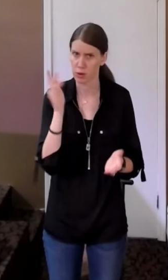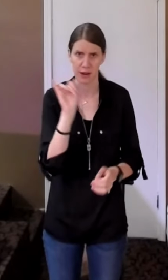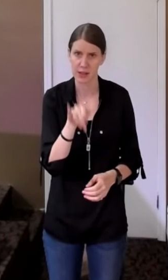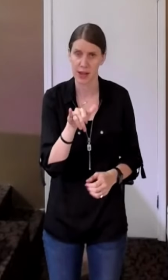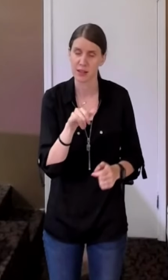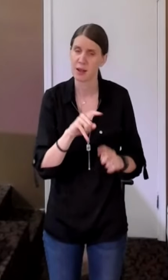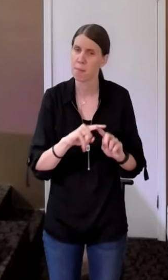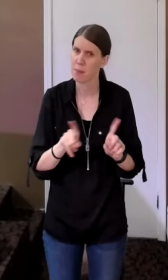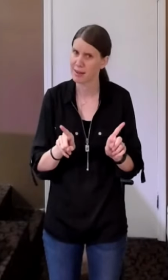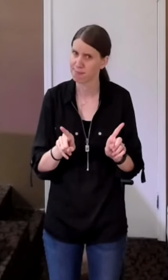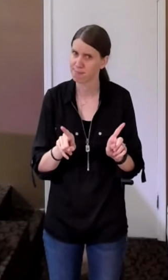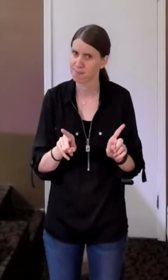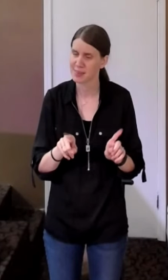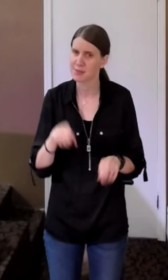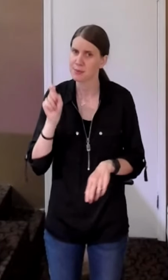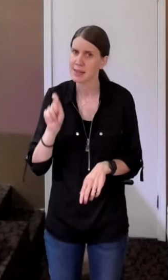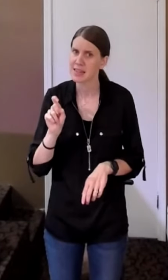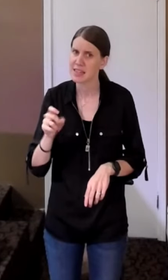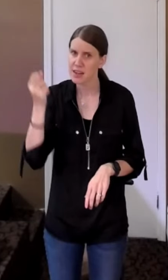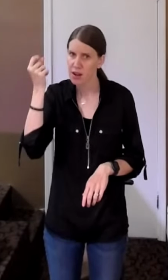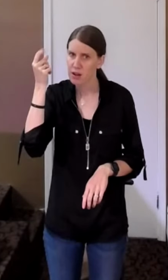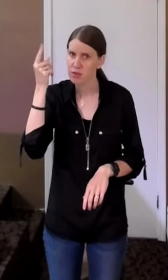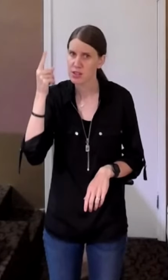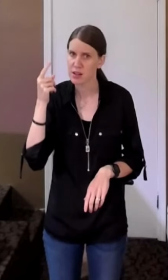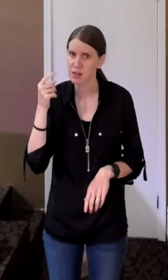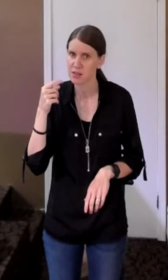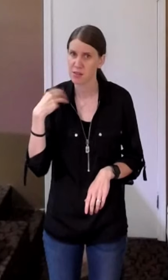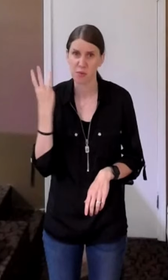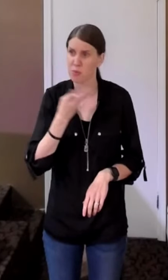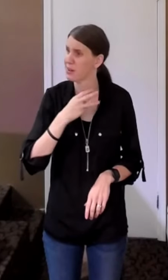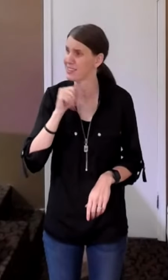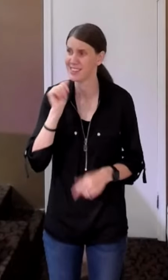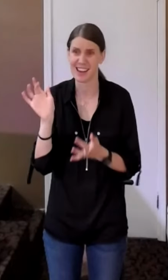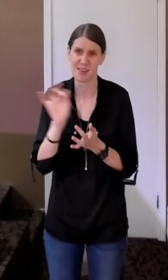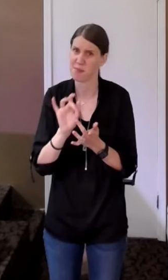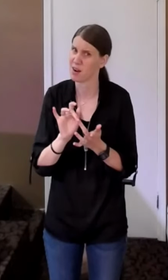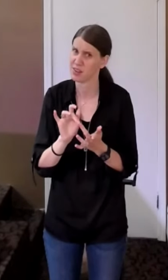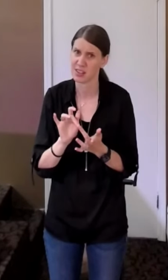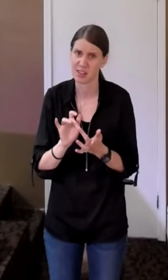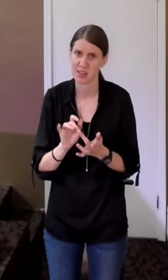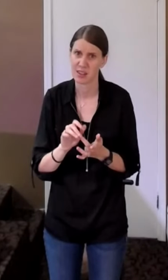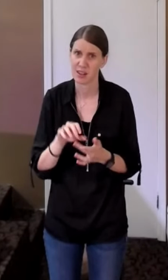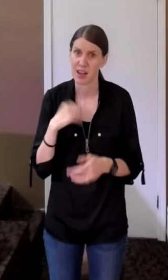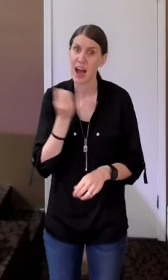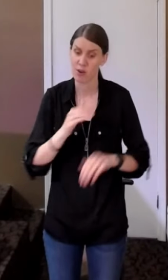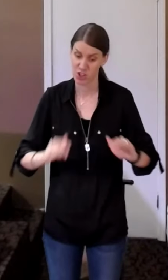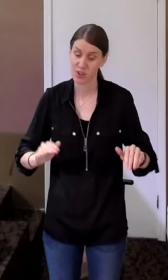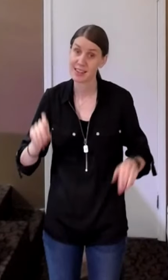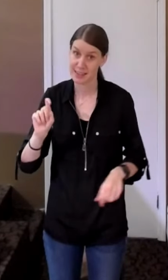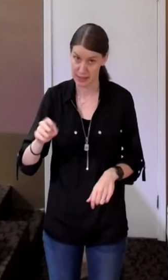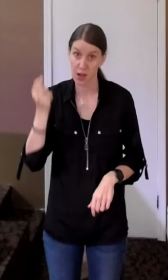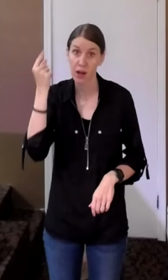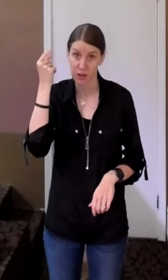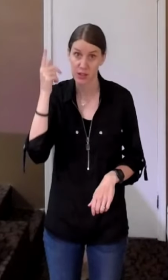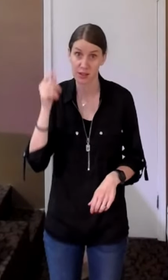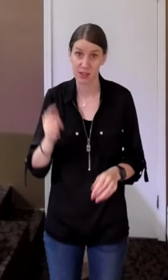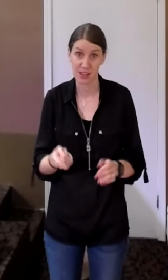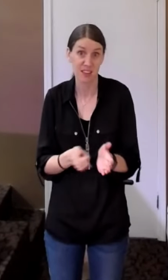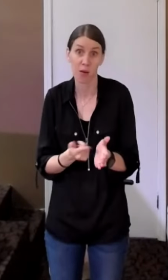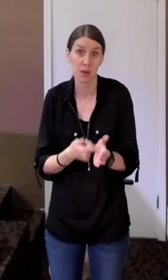also need to understand we're not perfect, and our children need to understand that sometimes we